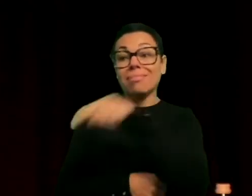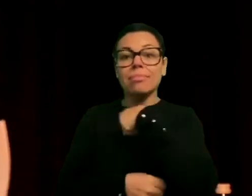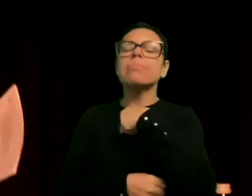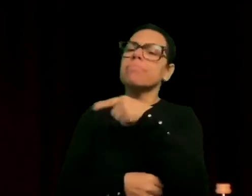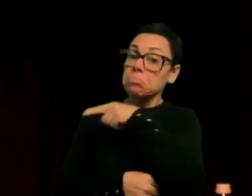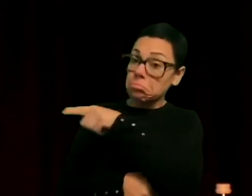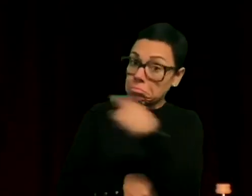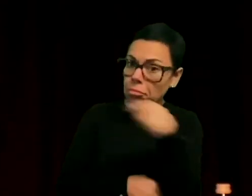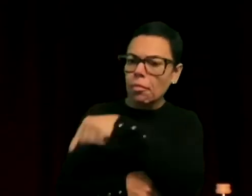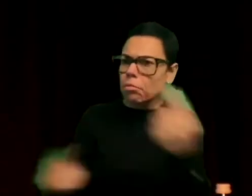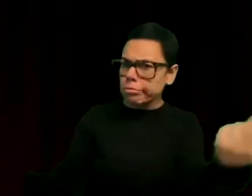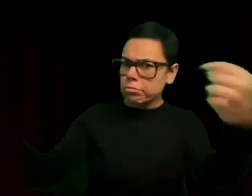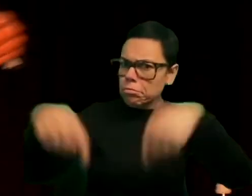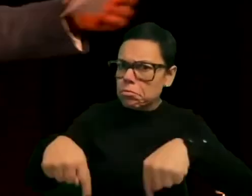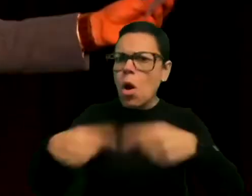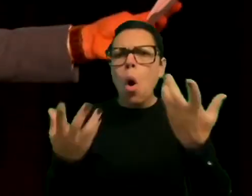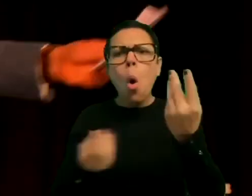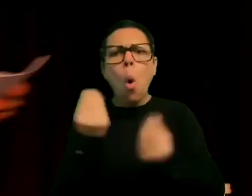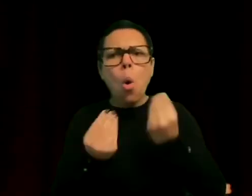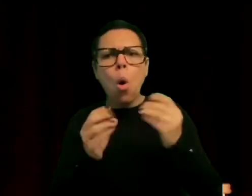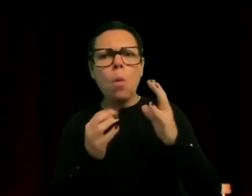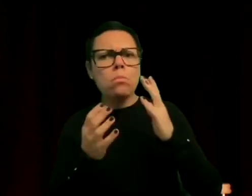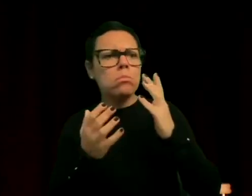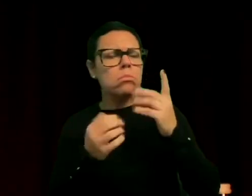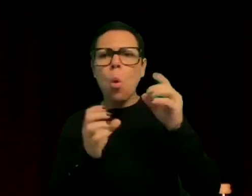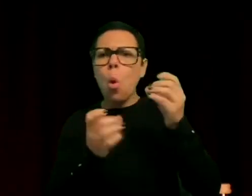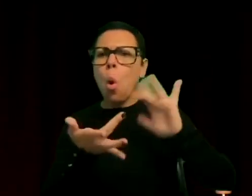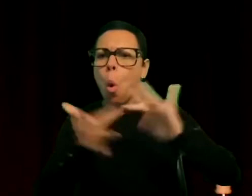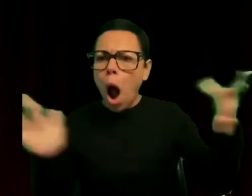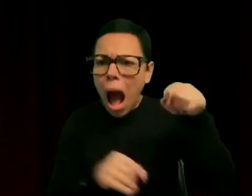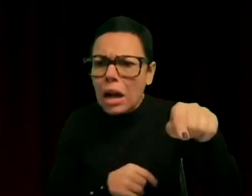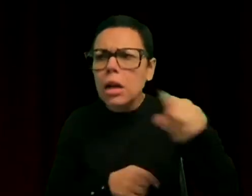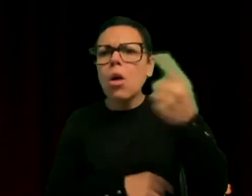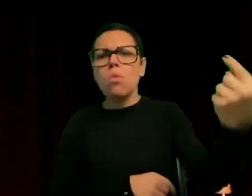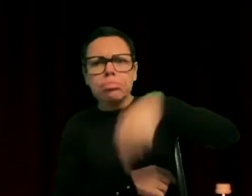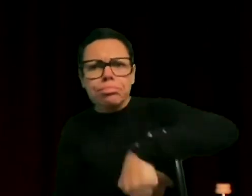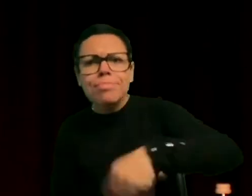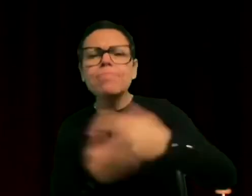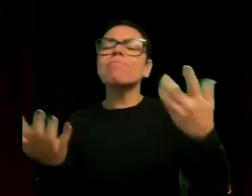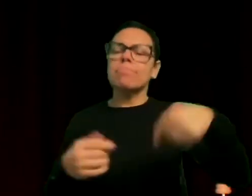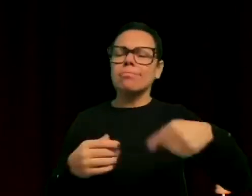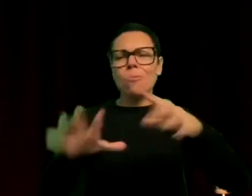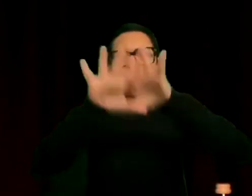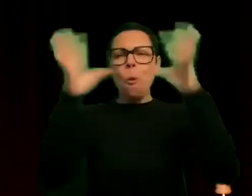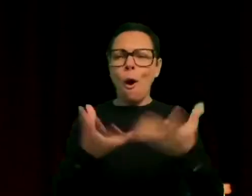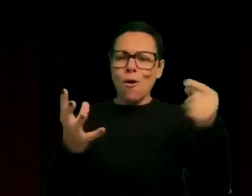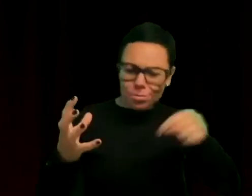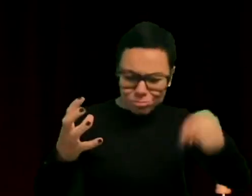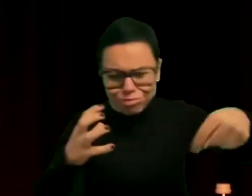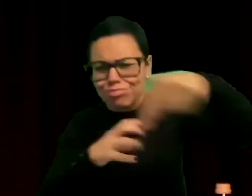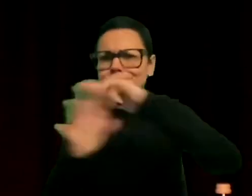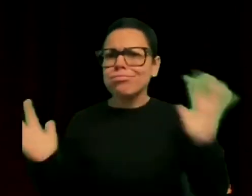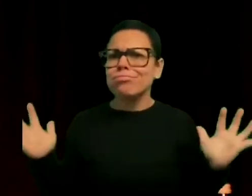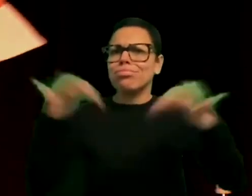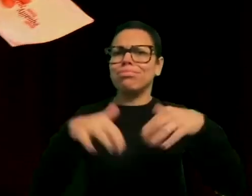or whether you are joining us from somewhere across the continent. For that, we're gonna need you to get your phone.